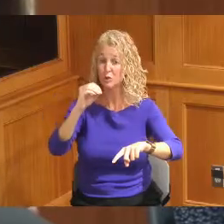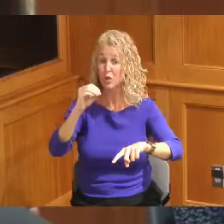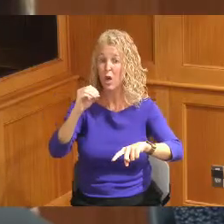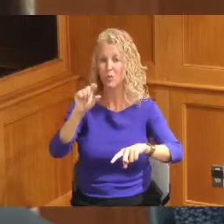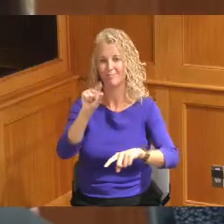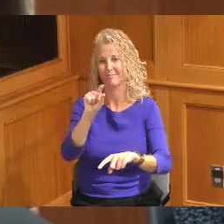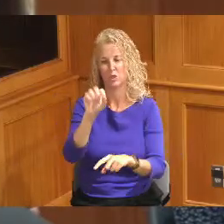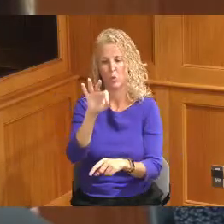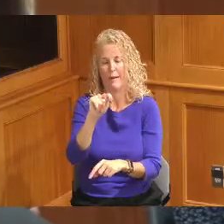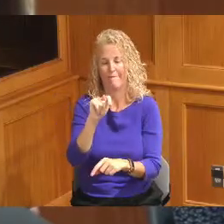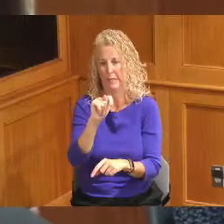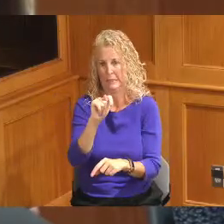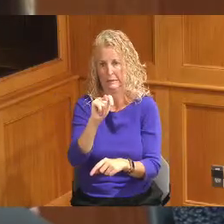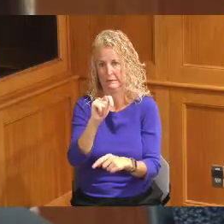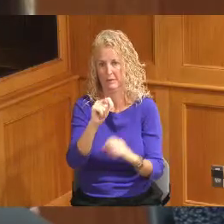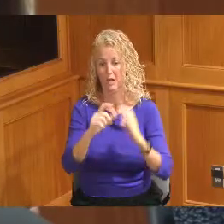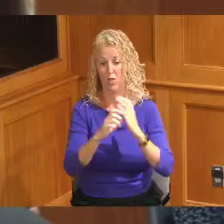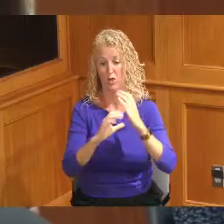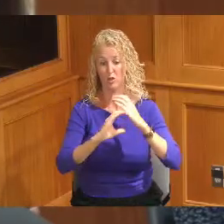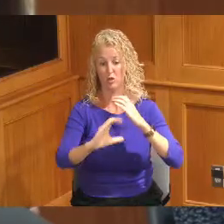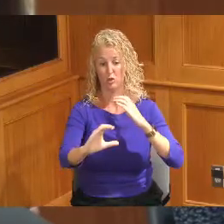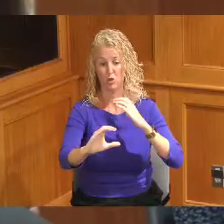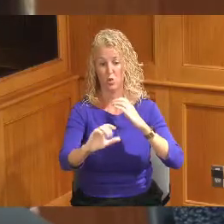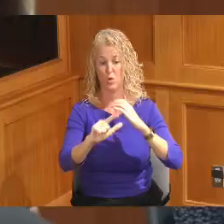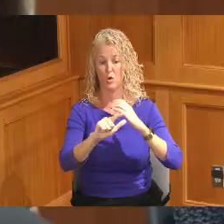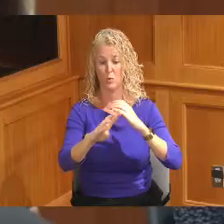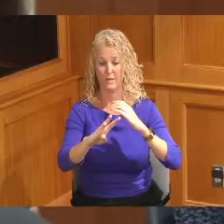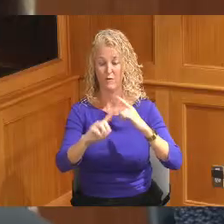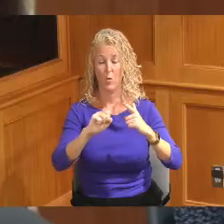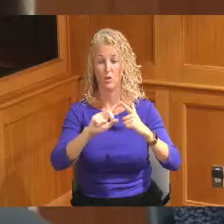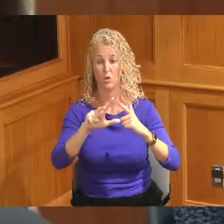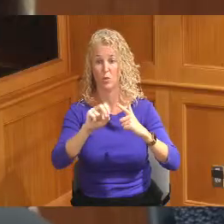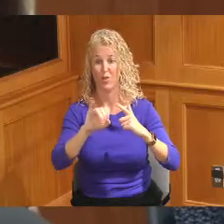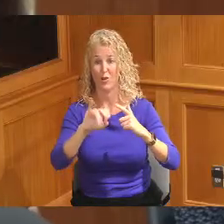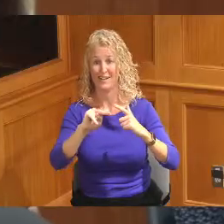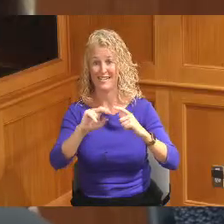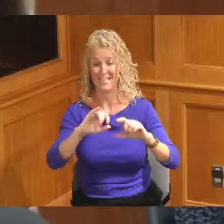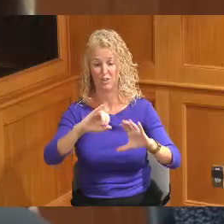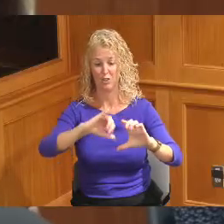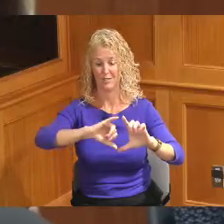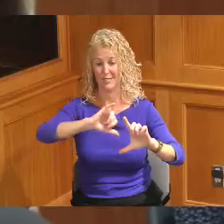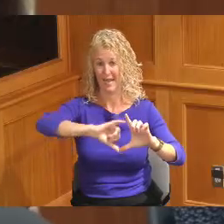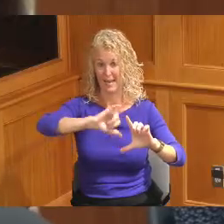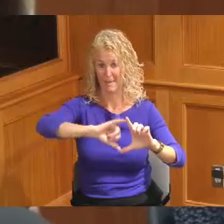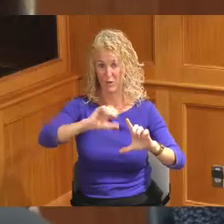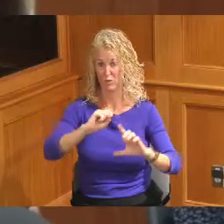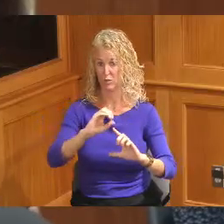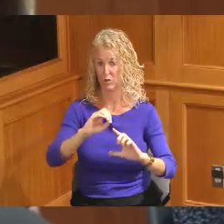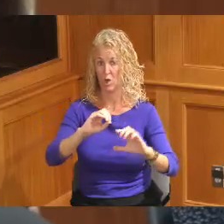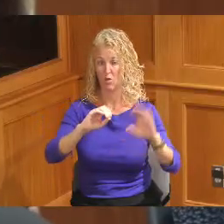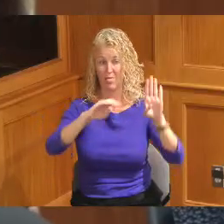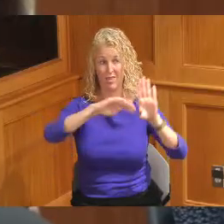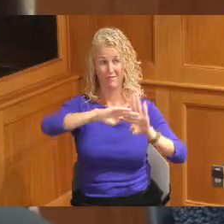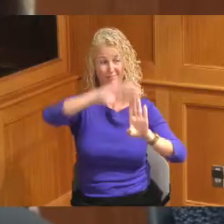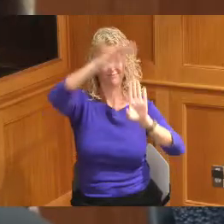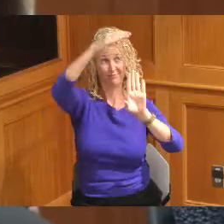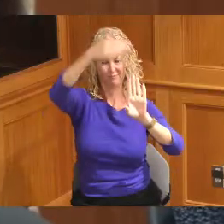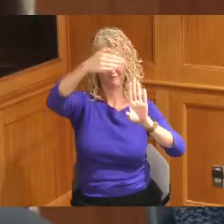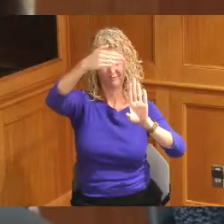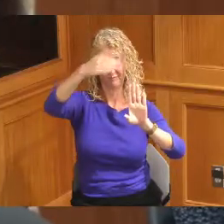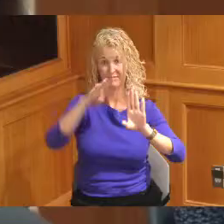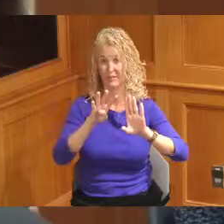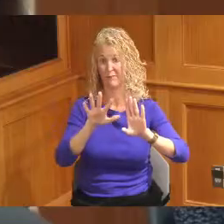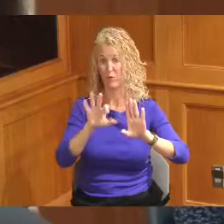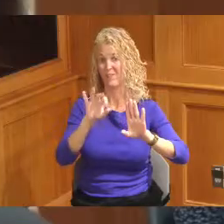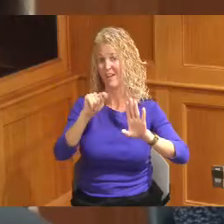feet wide. The sewer itself is 24 to 30 inches in diameter in the center of that easement, and the overhang is 45